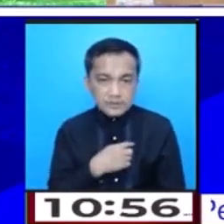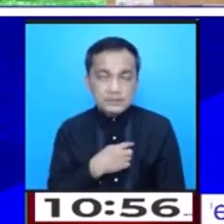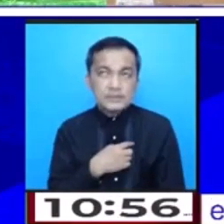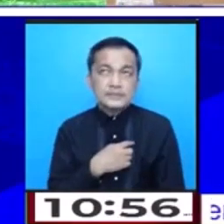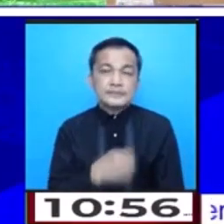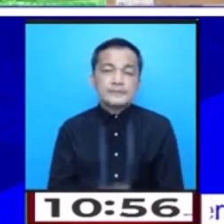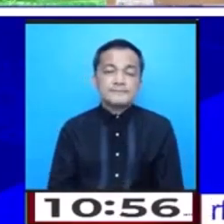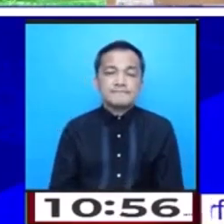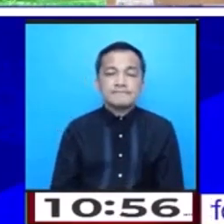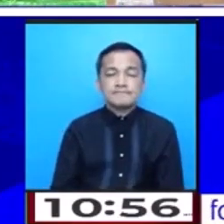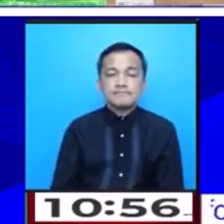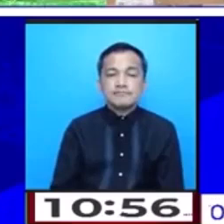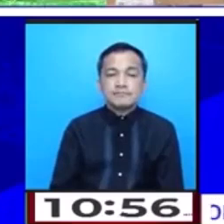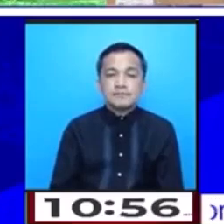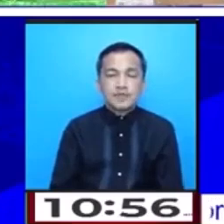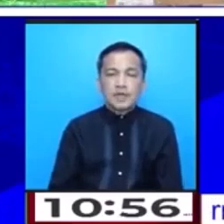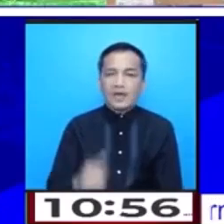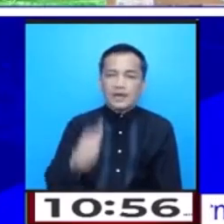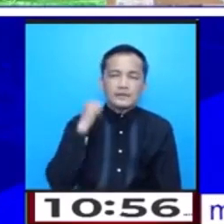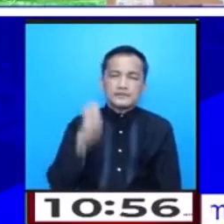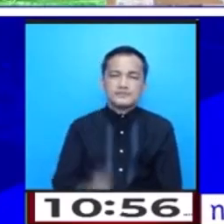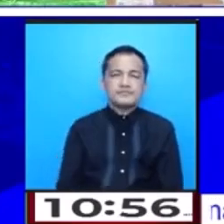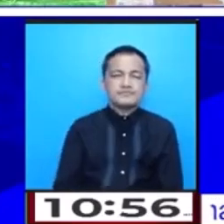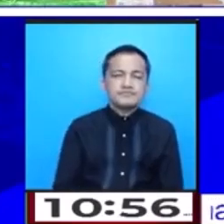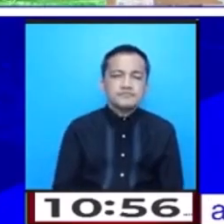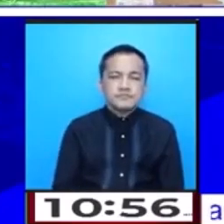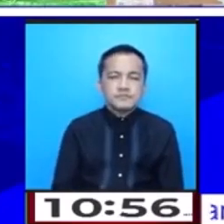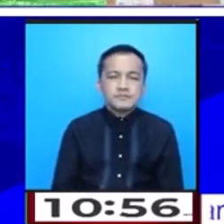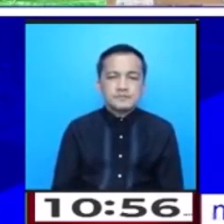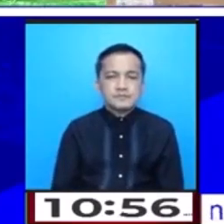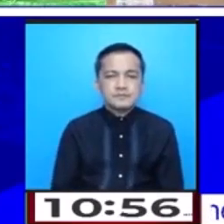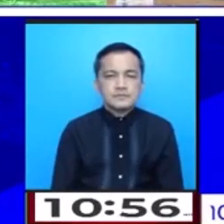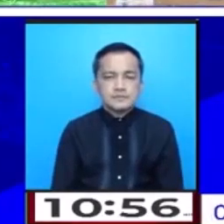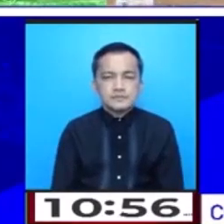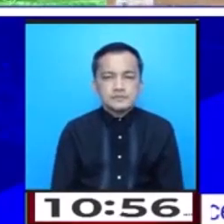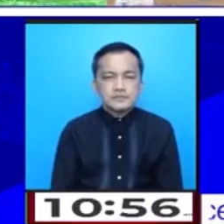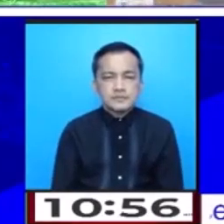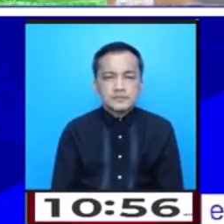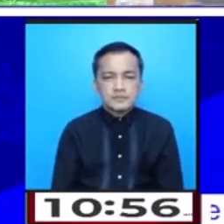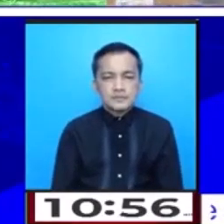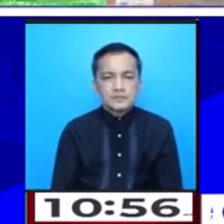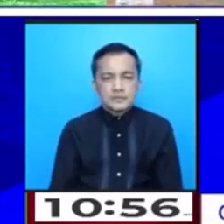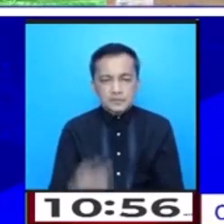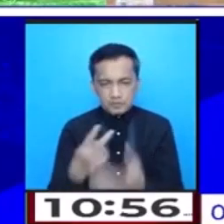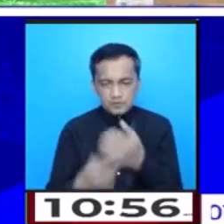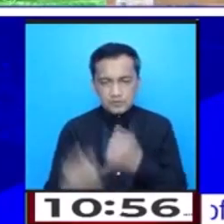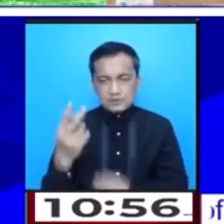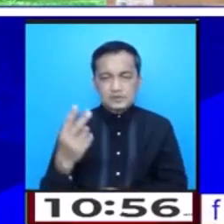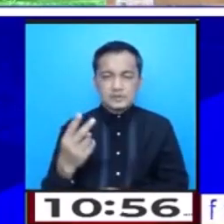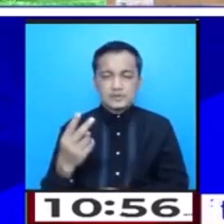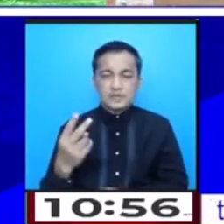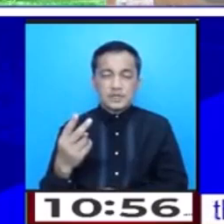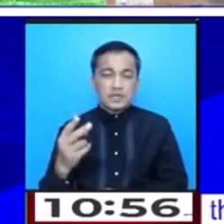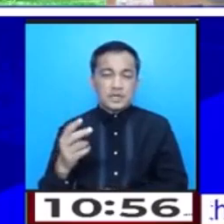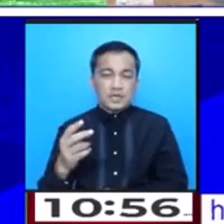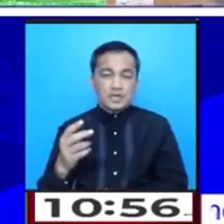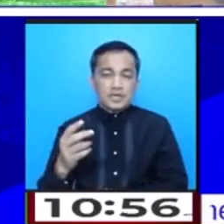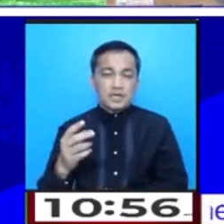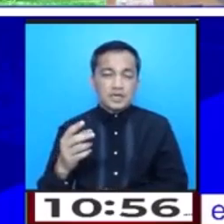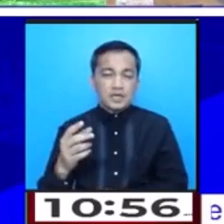we don't want. And and both the executive and the legislative have been